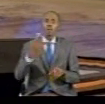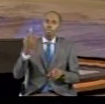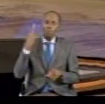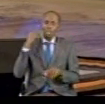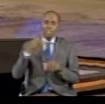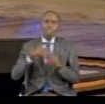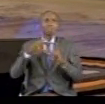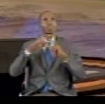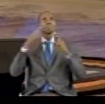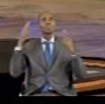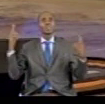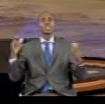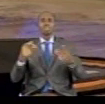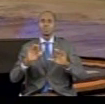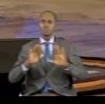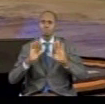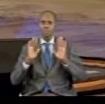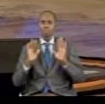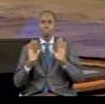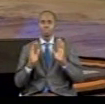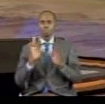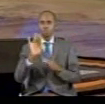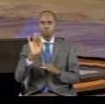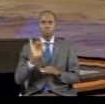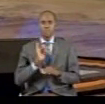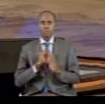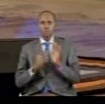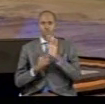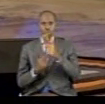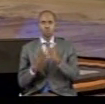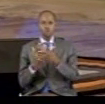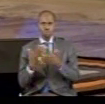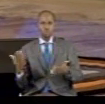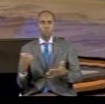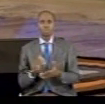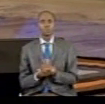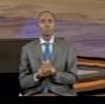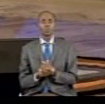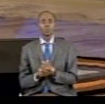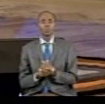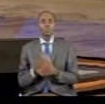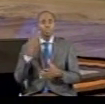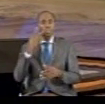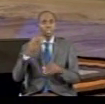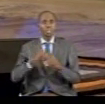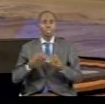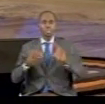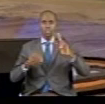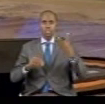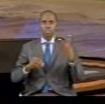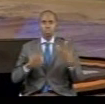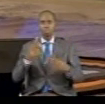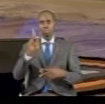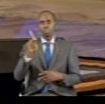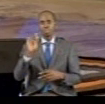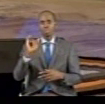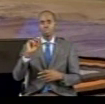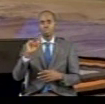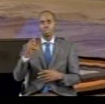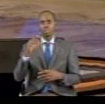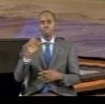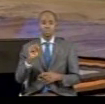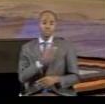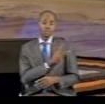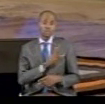fear. Let me show you some illustrations. We're looking at 2 Kings chapter